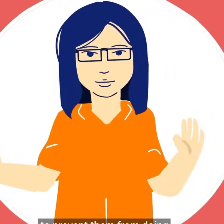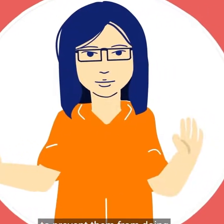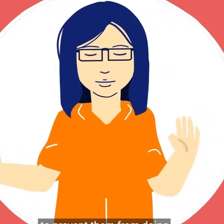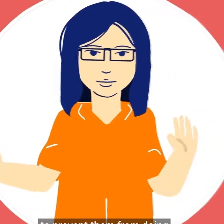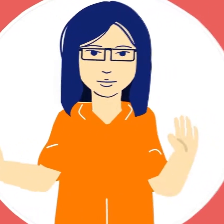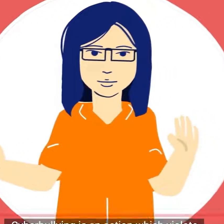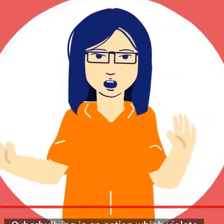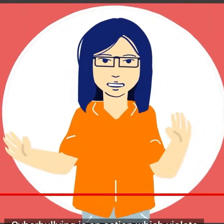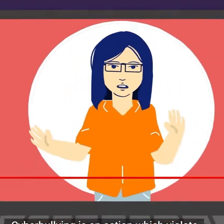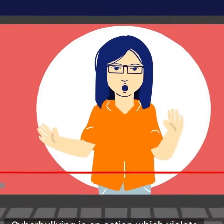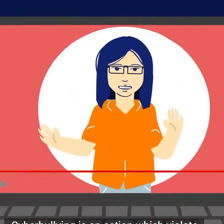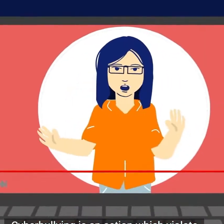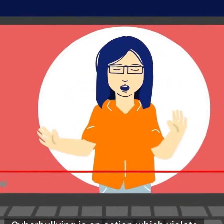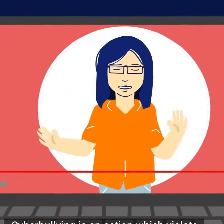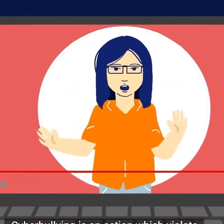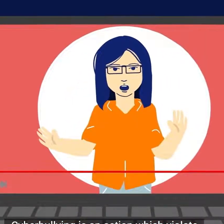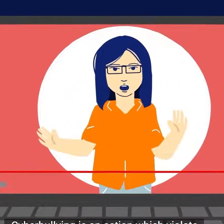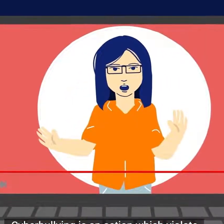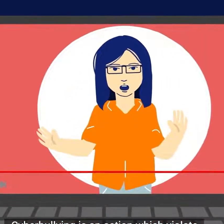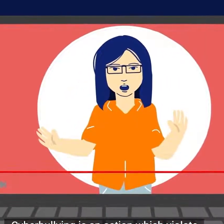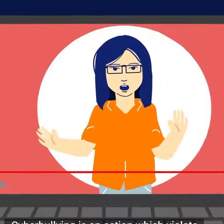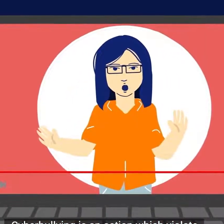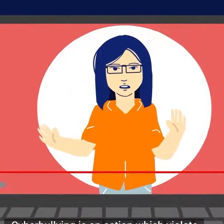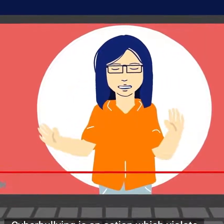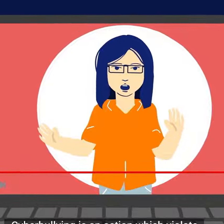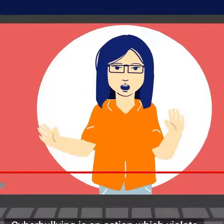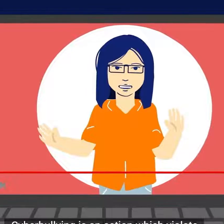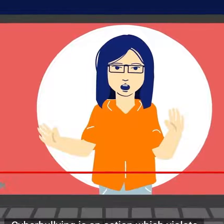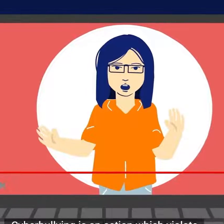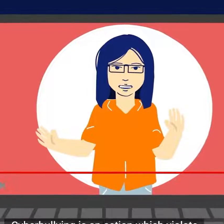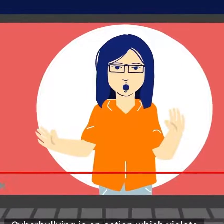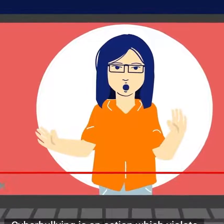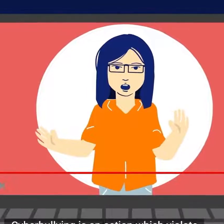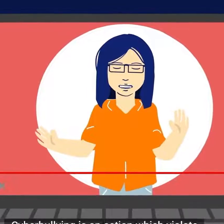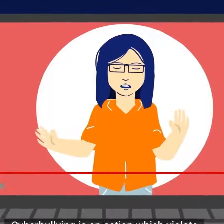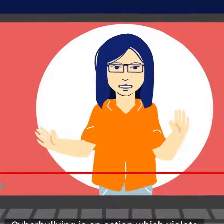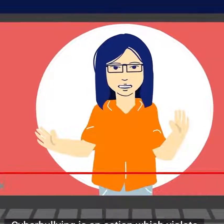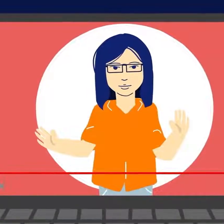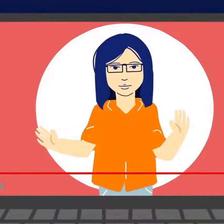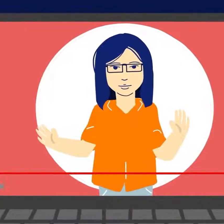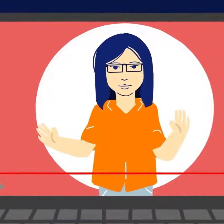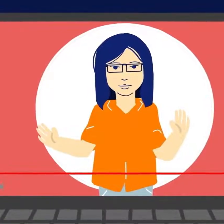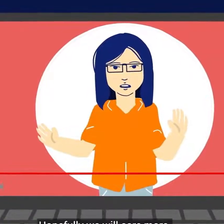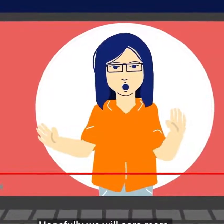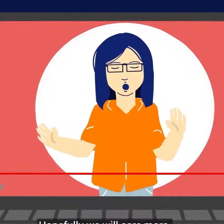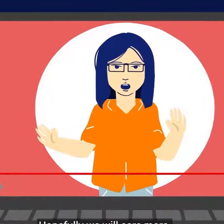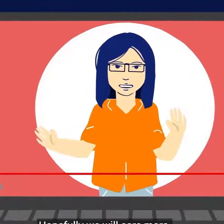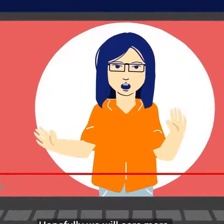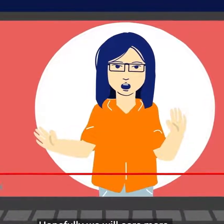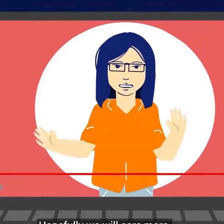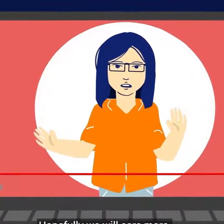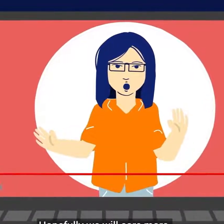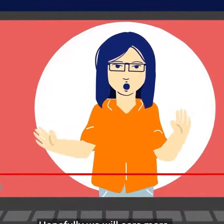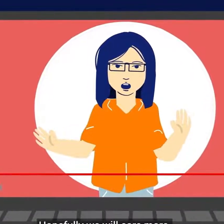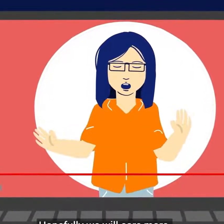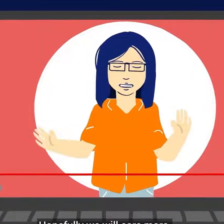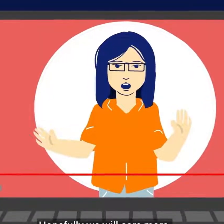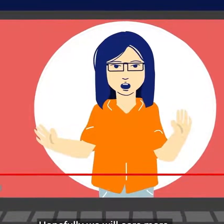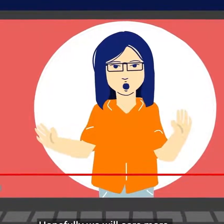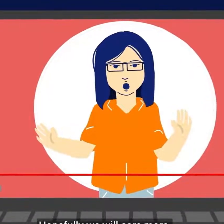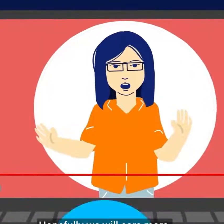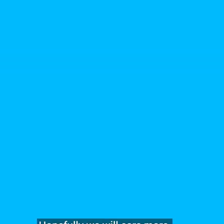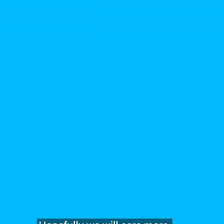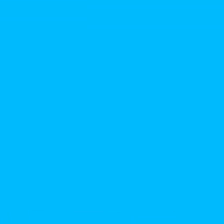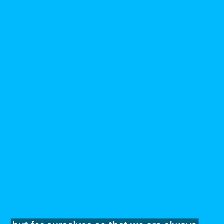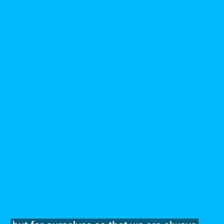sendiri. Cyberbullying adalah tindakan yang melanggar kode etik dan terdapat di Undang-Undang ITE. Semoga kita semakin peduli bukan hanya